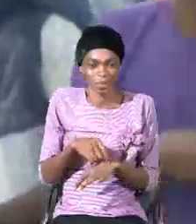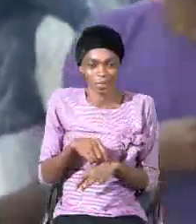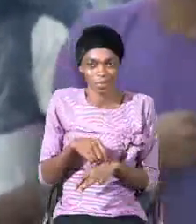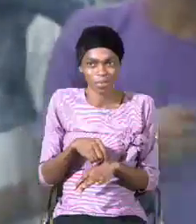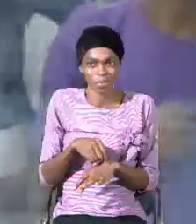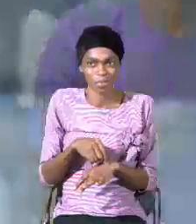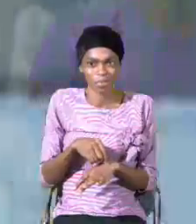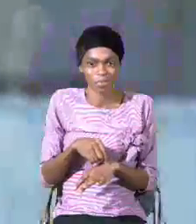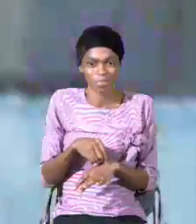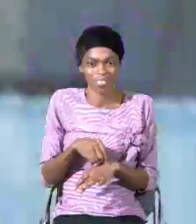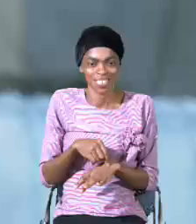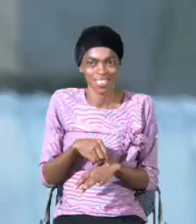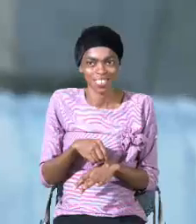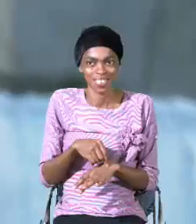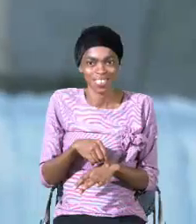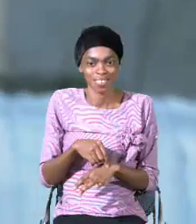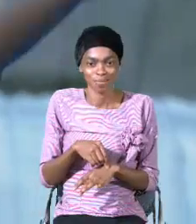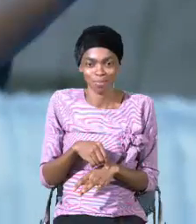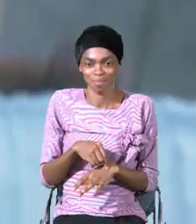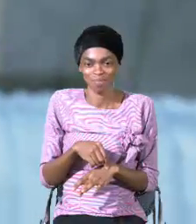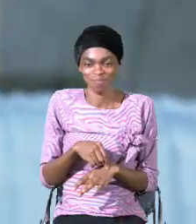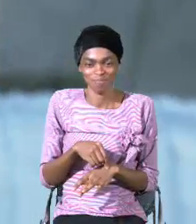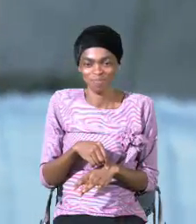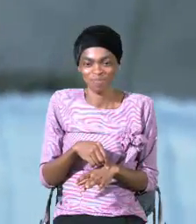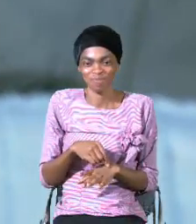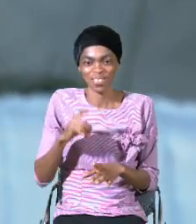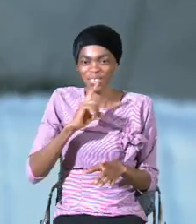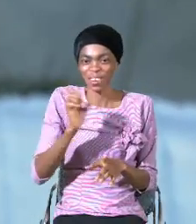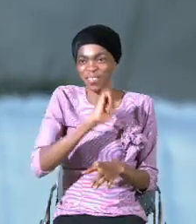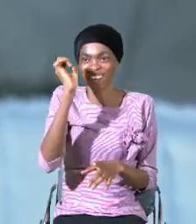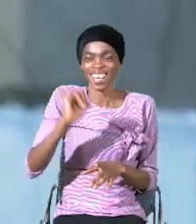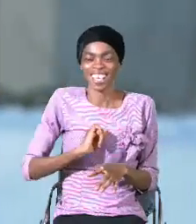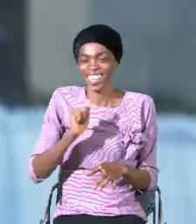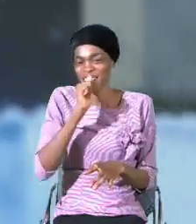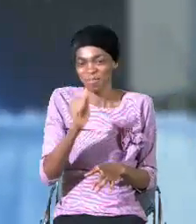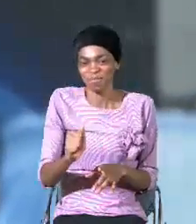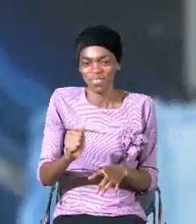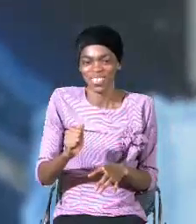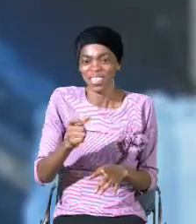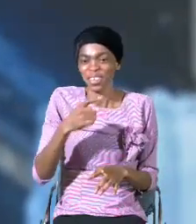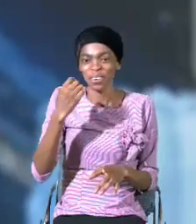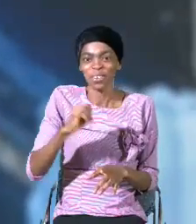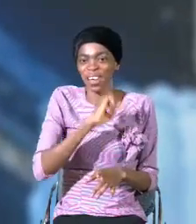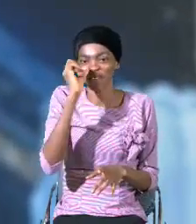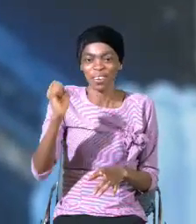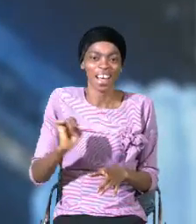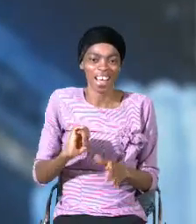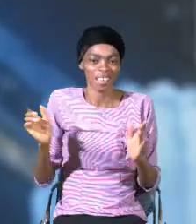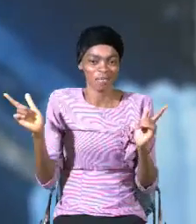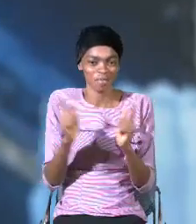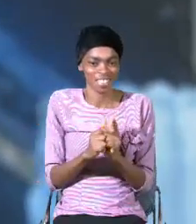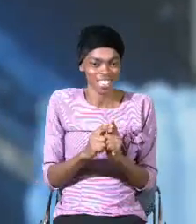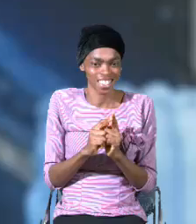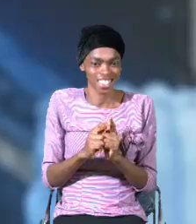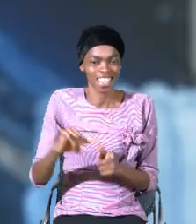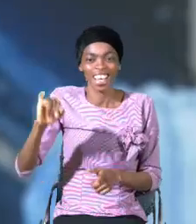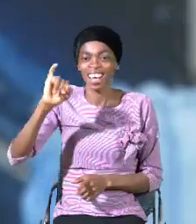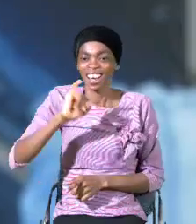wherever I go, wherever I am, whoever I meet,